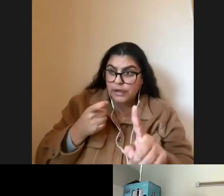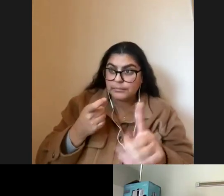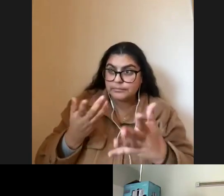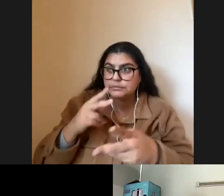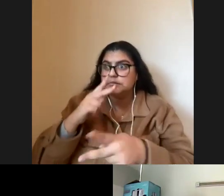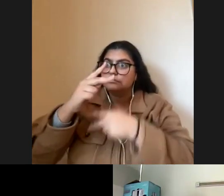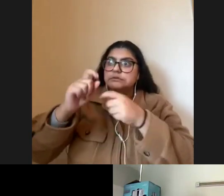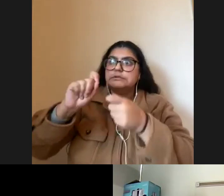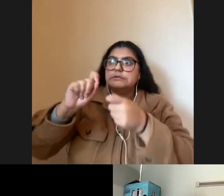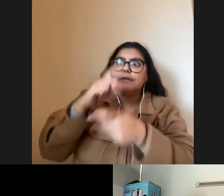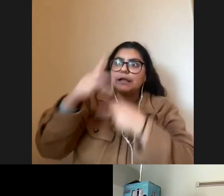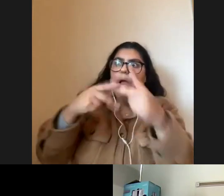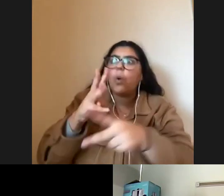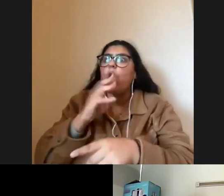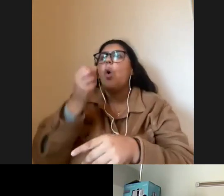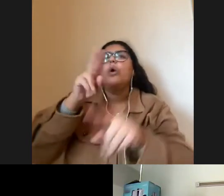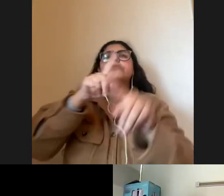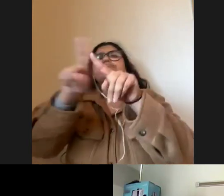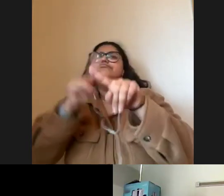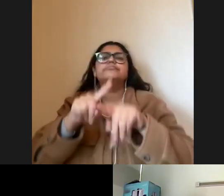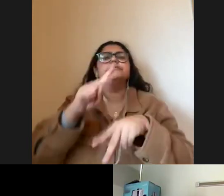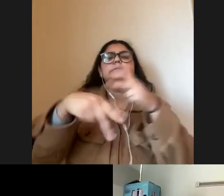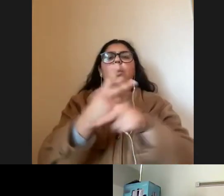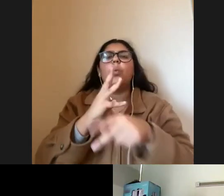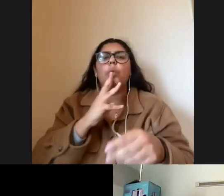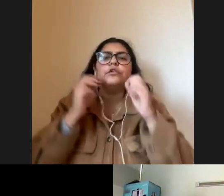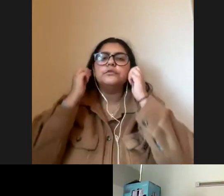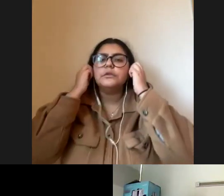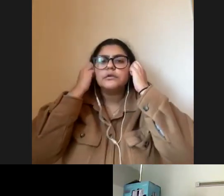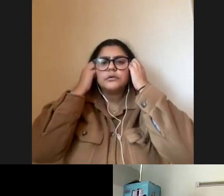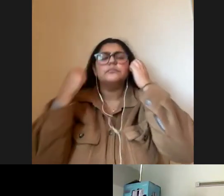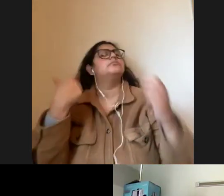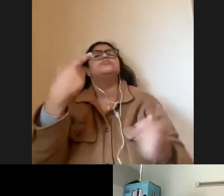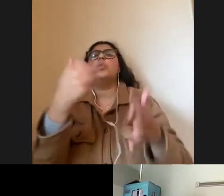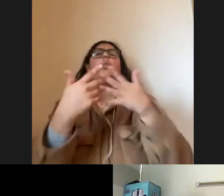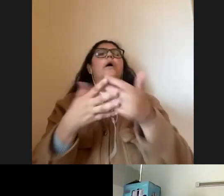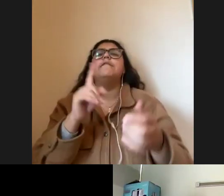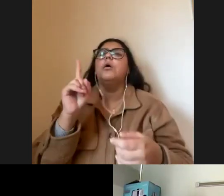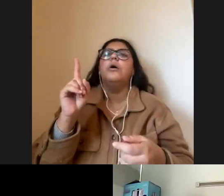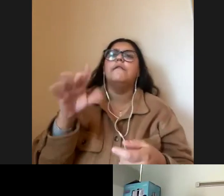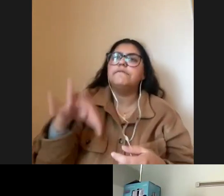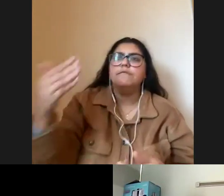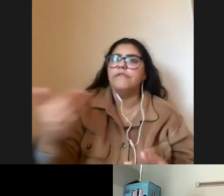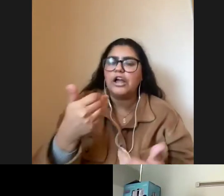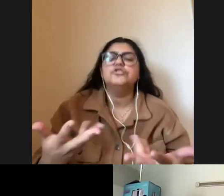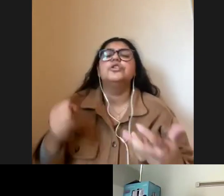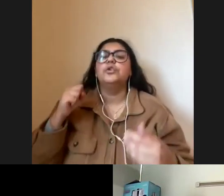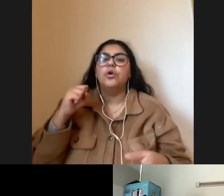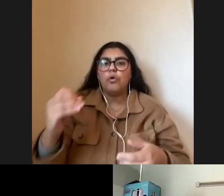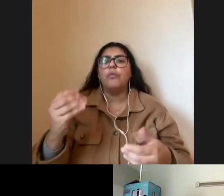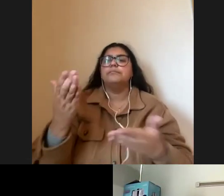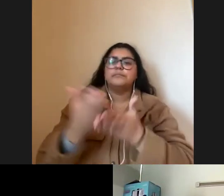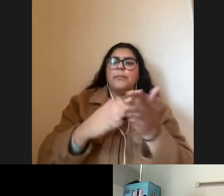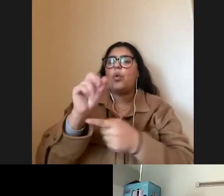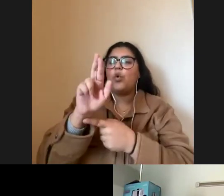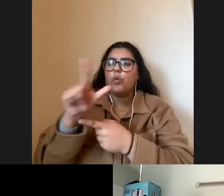go between different types of water? These days, I go wherever the fish are. So we have some coral reef fish, some weird